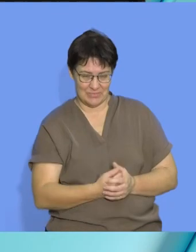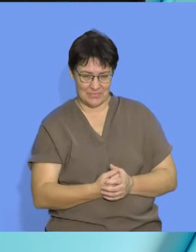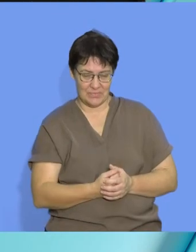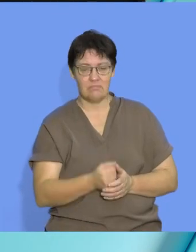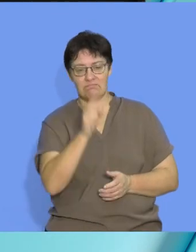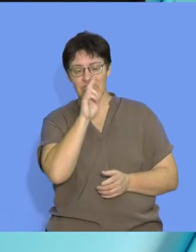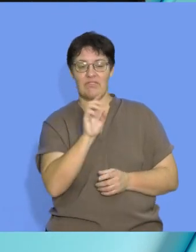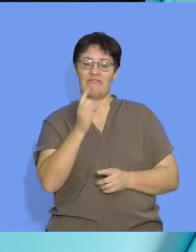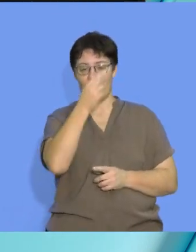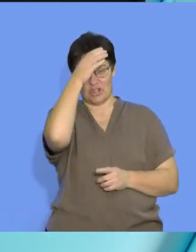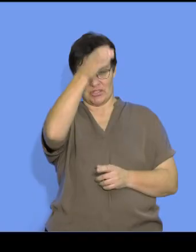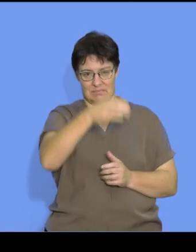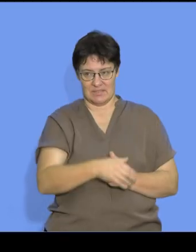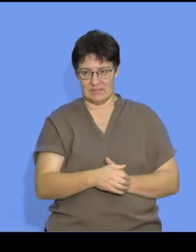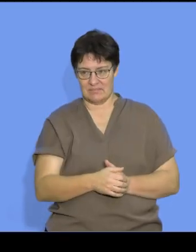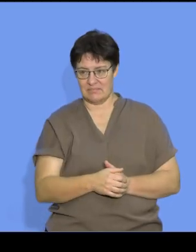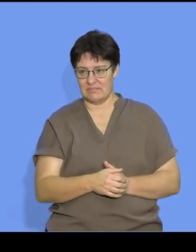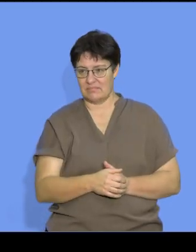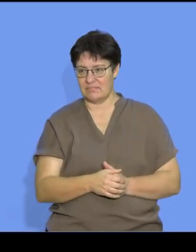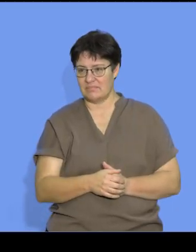our first concepts.